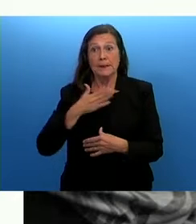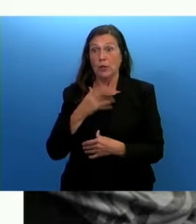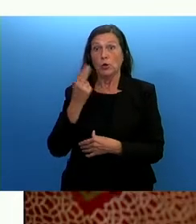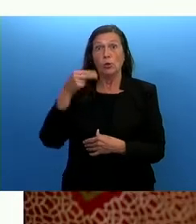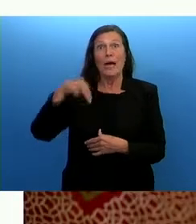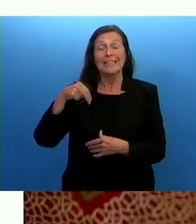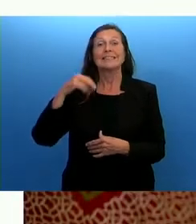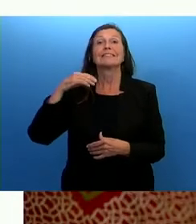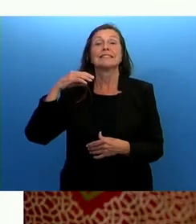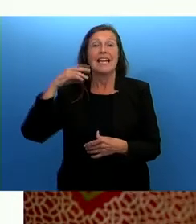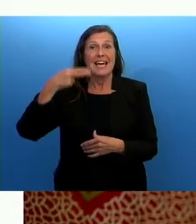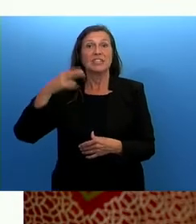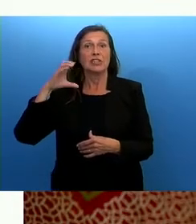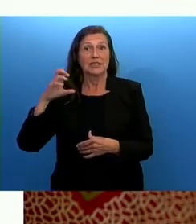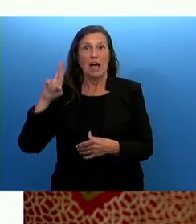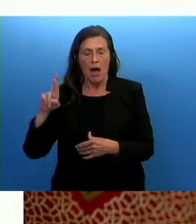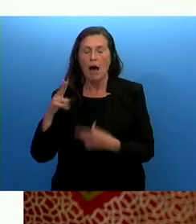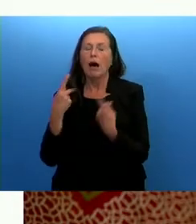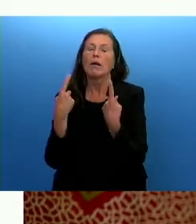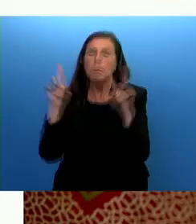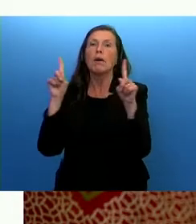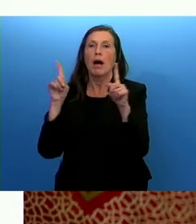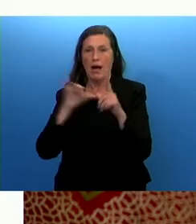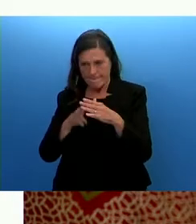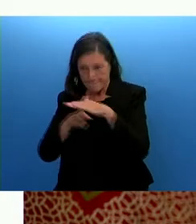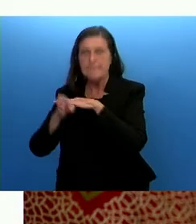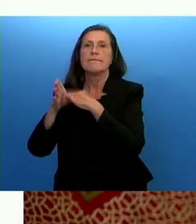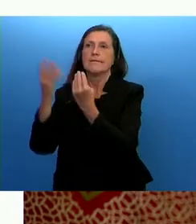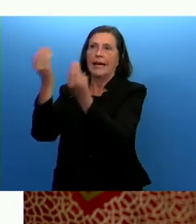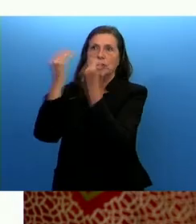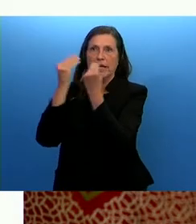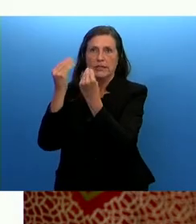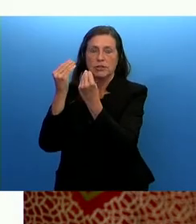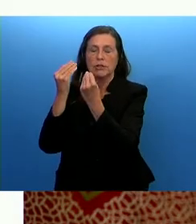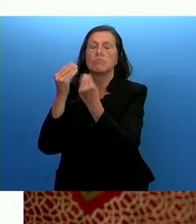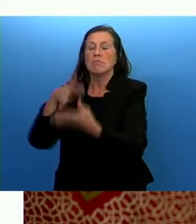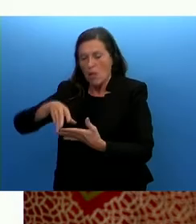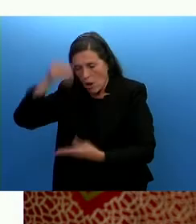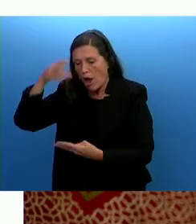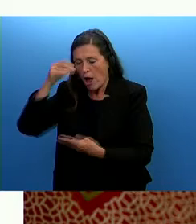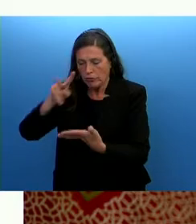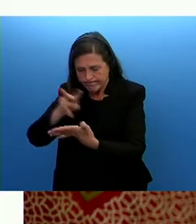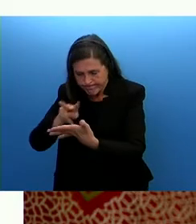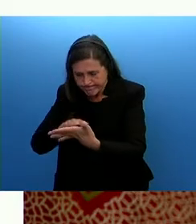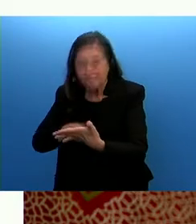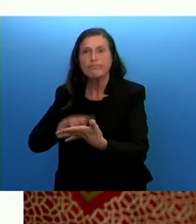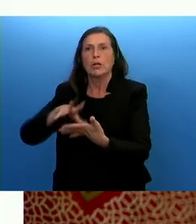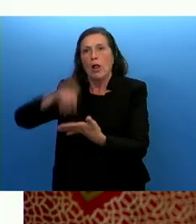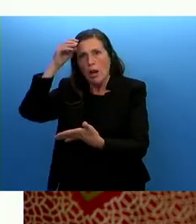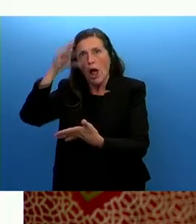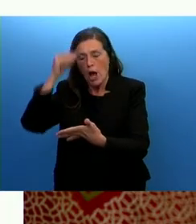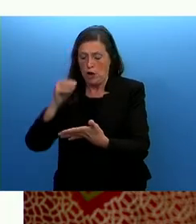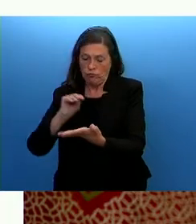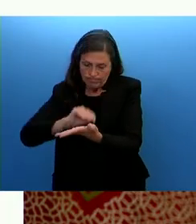he finally did get access to informal education, and he learned how to read and write, and how to use a camera